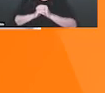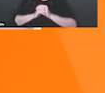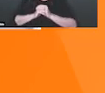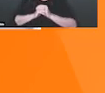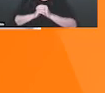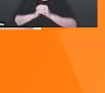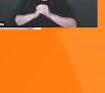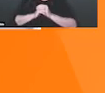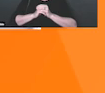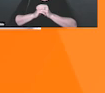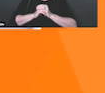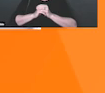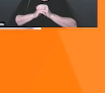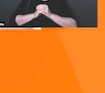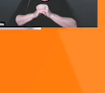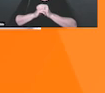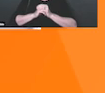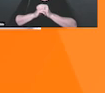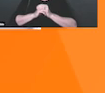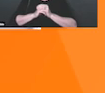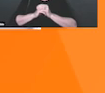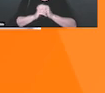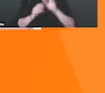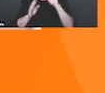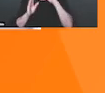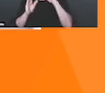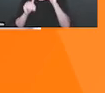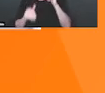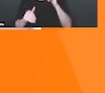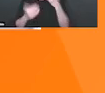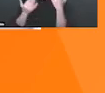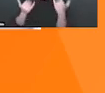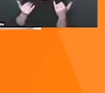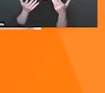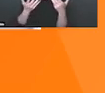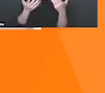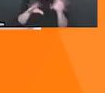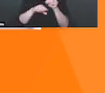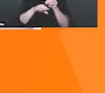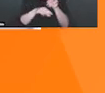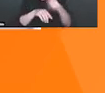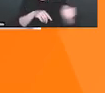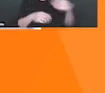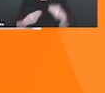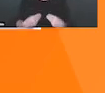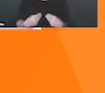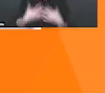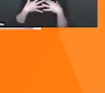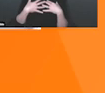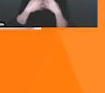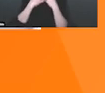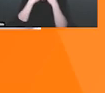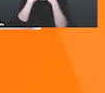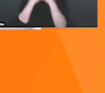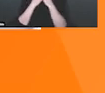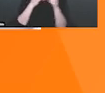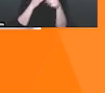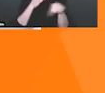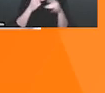some value and maybe inspire and give some confidence to the